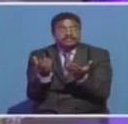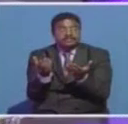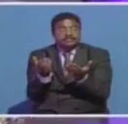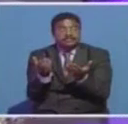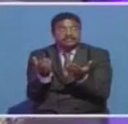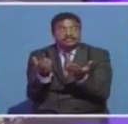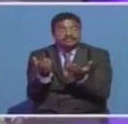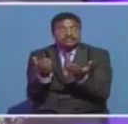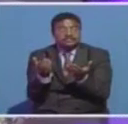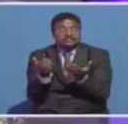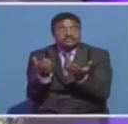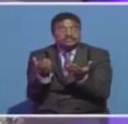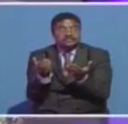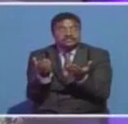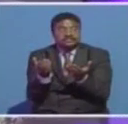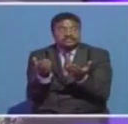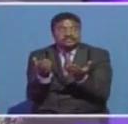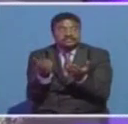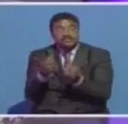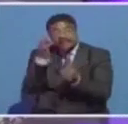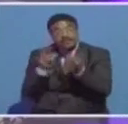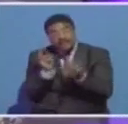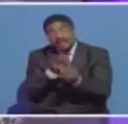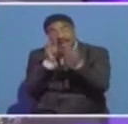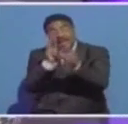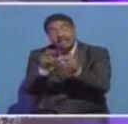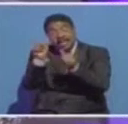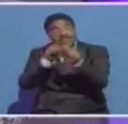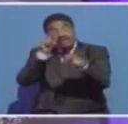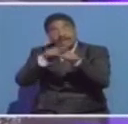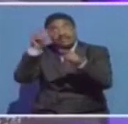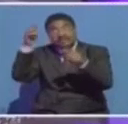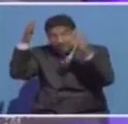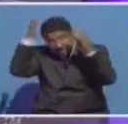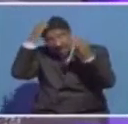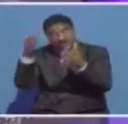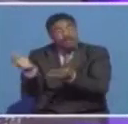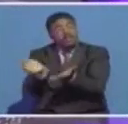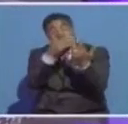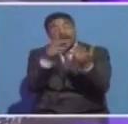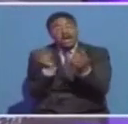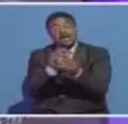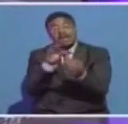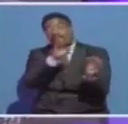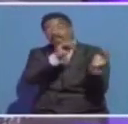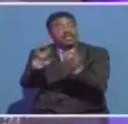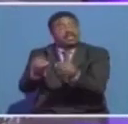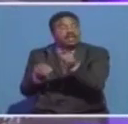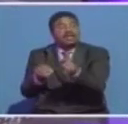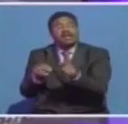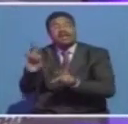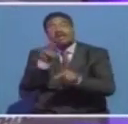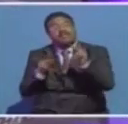respond in a way of replacing those roofing sheets every time a roof is blown off, people will become